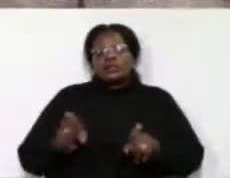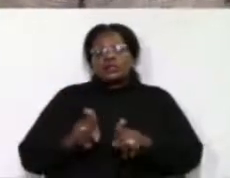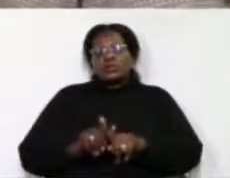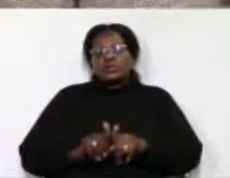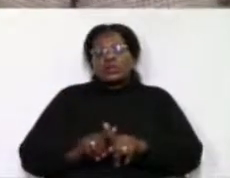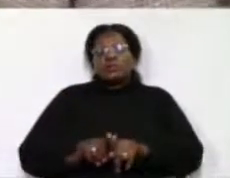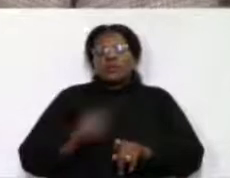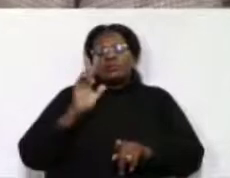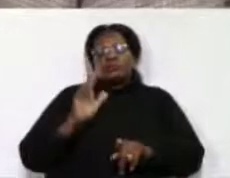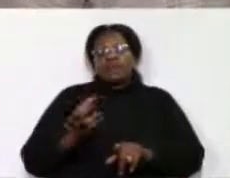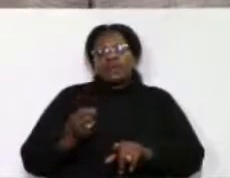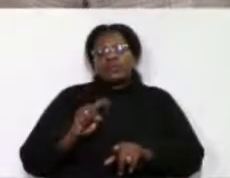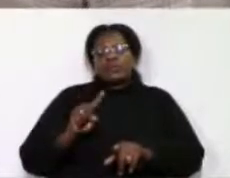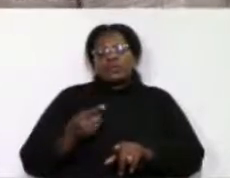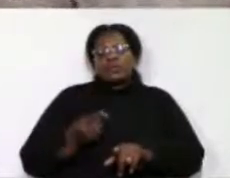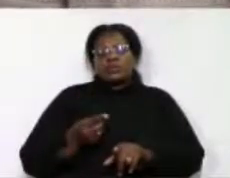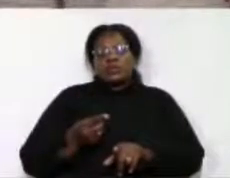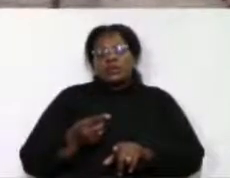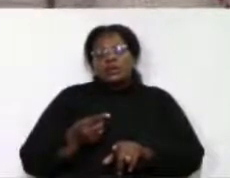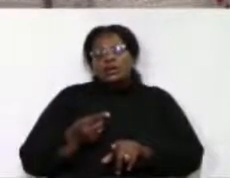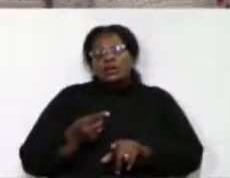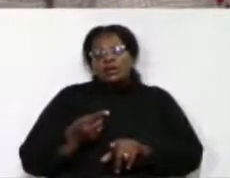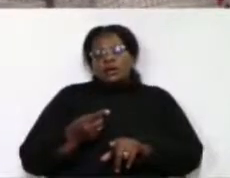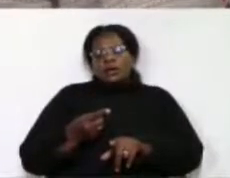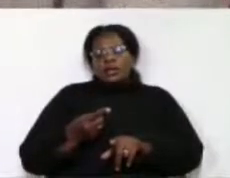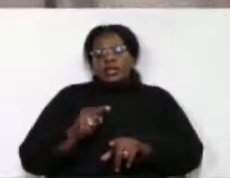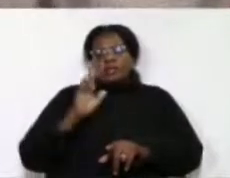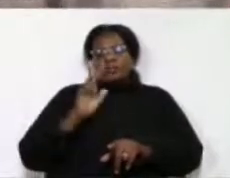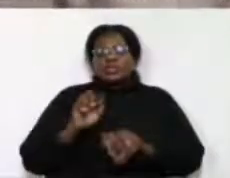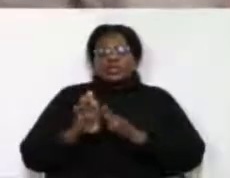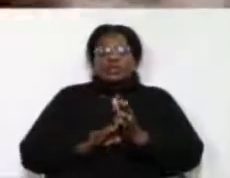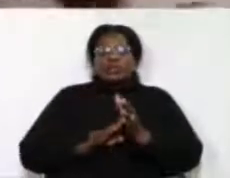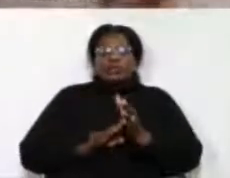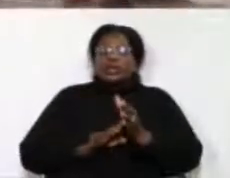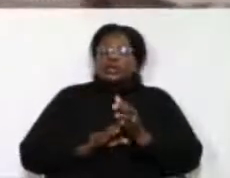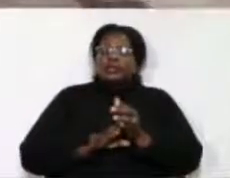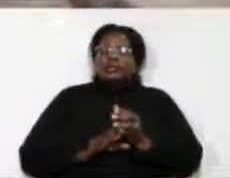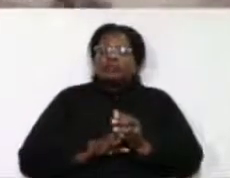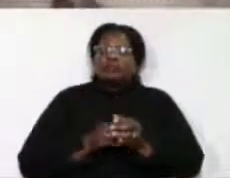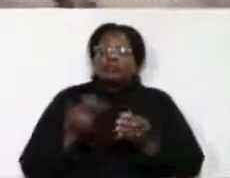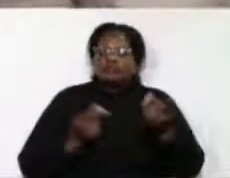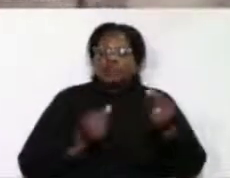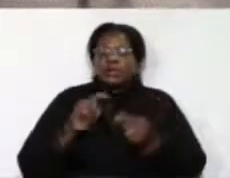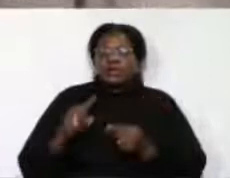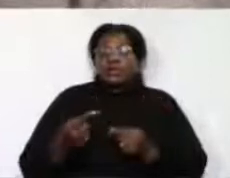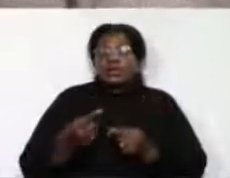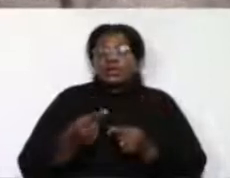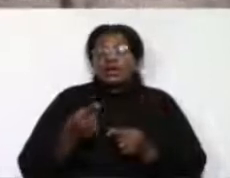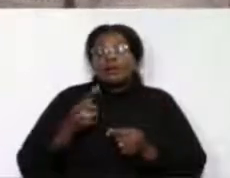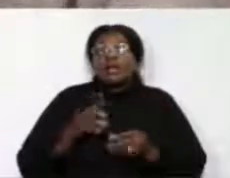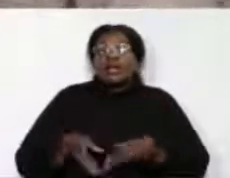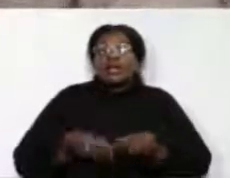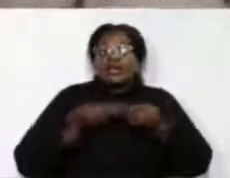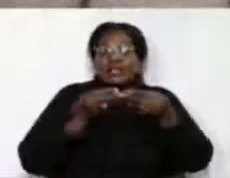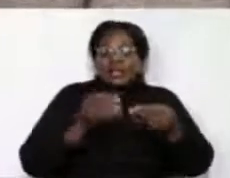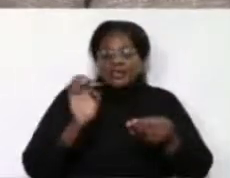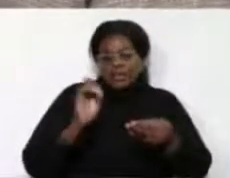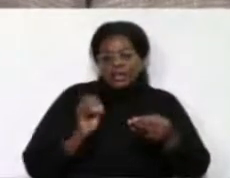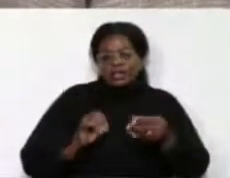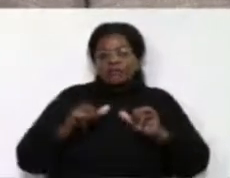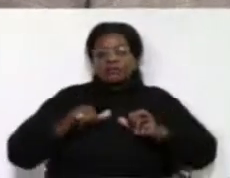But I didn't deliver them yet. So if I don't deliver them and he says, well, what the hell's going on, you've eaten my money, that's still